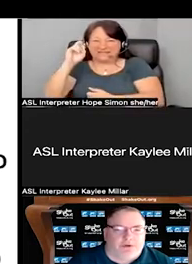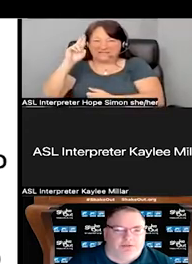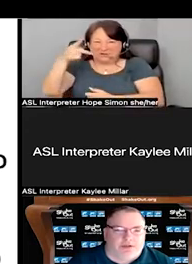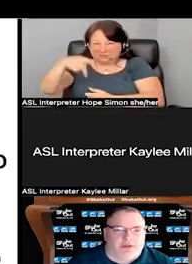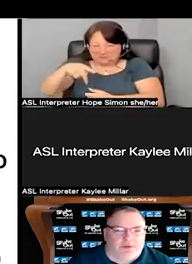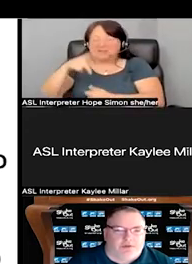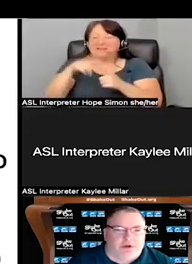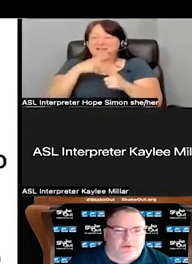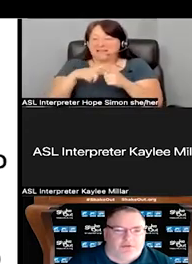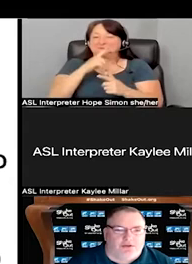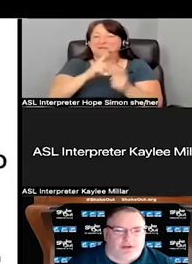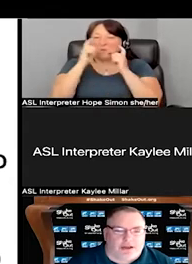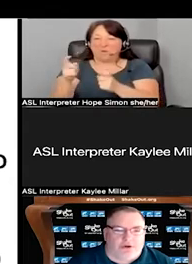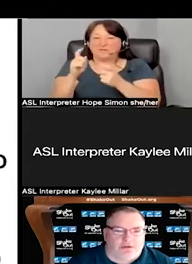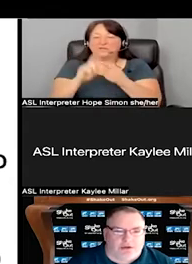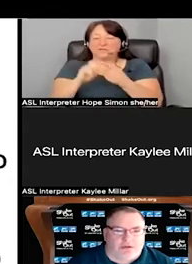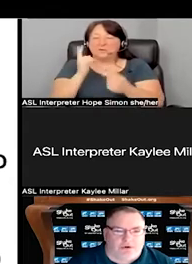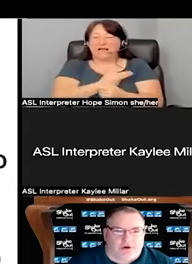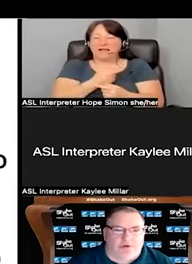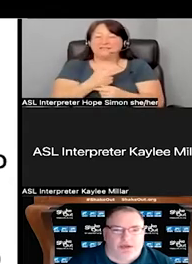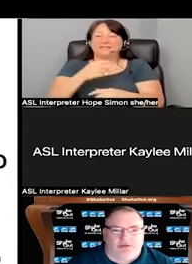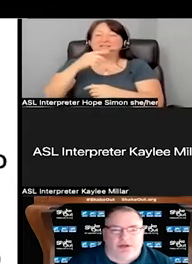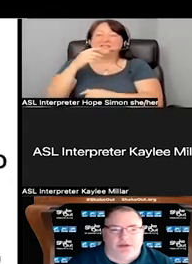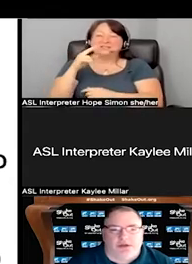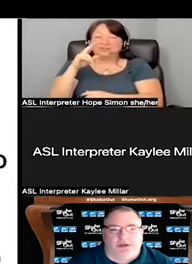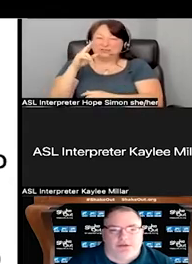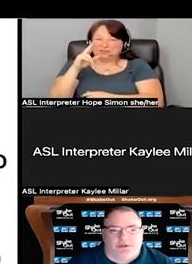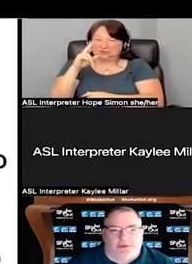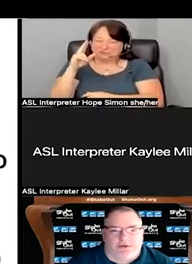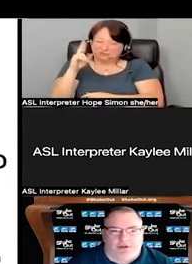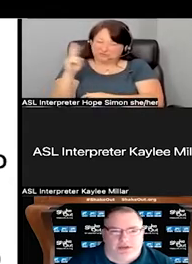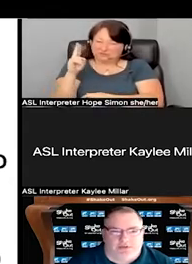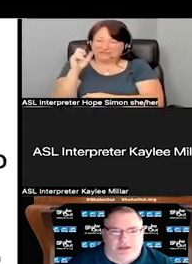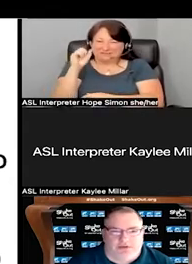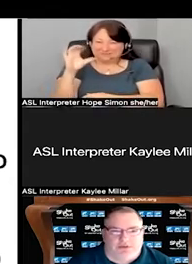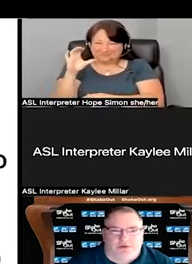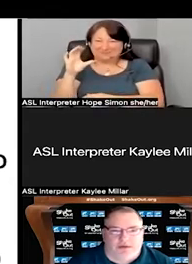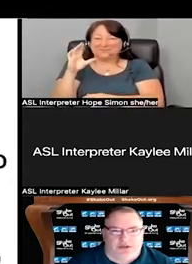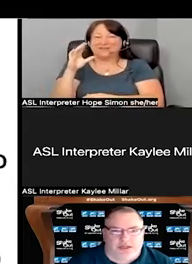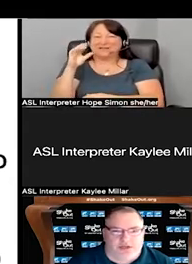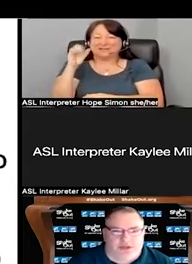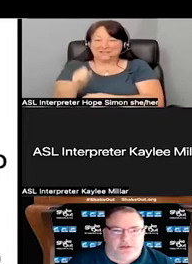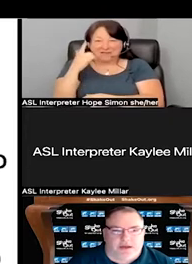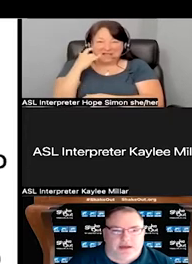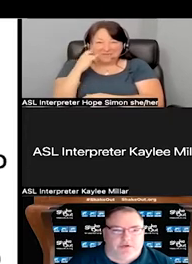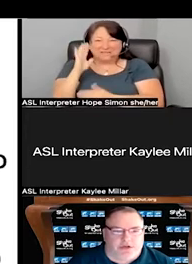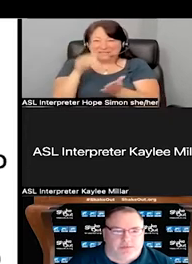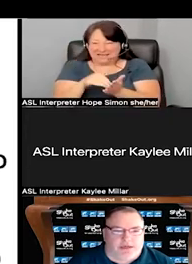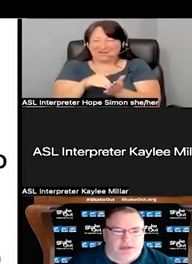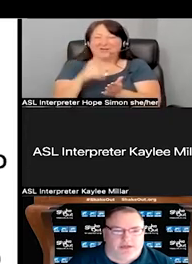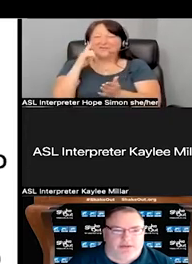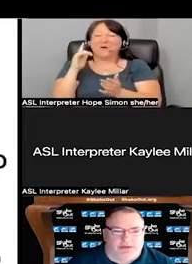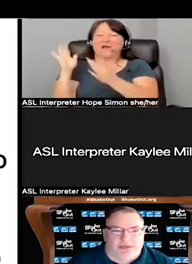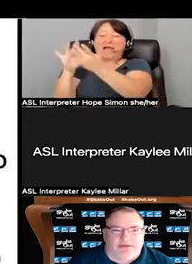to us at the University of Southern California, Southern California Earthquake Center, to administer ECA's earthquake education, outreach,